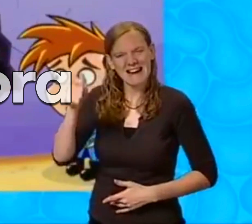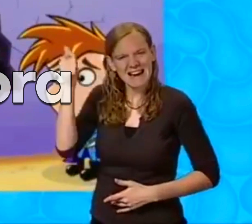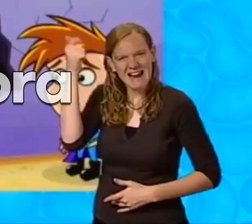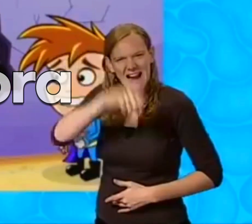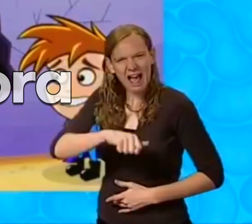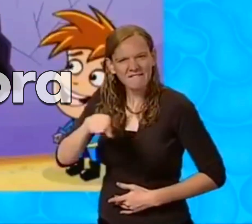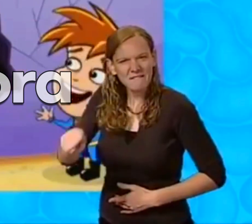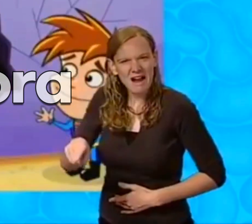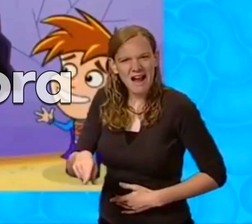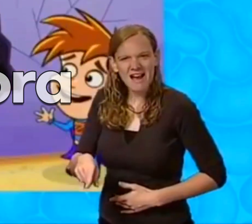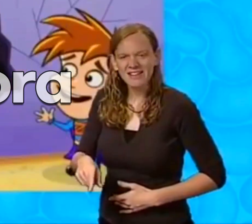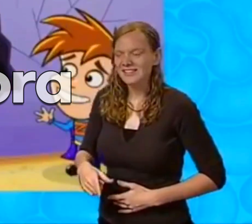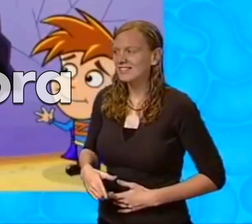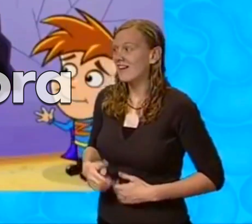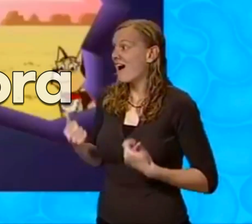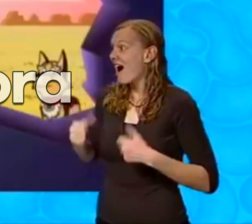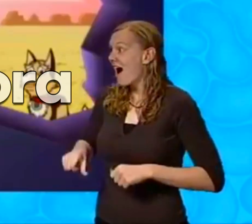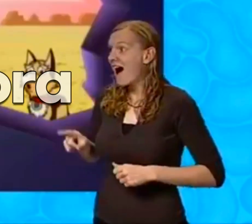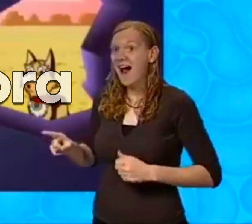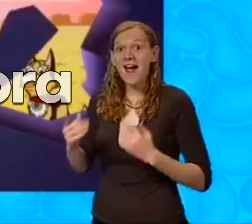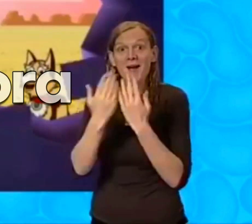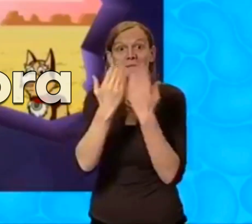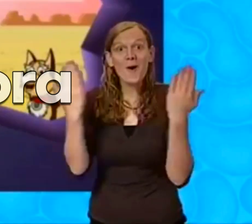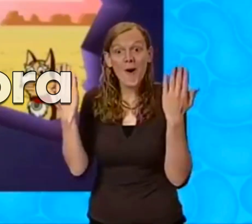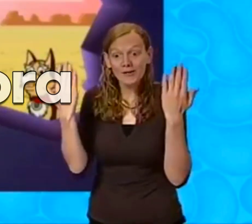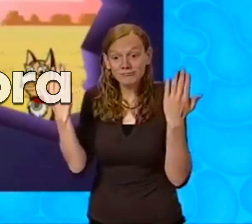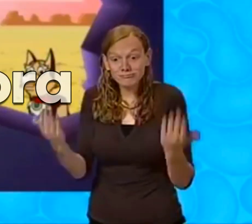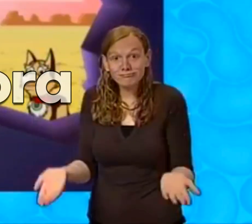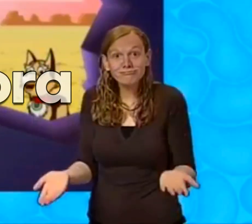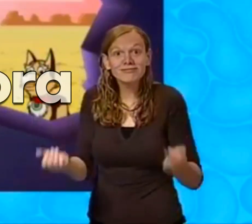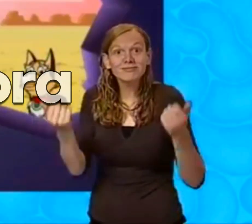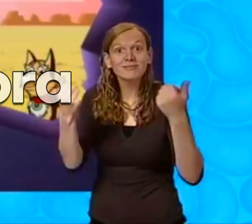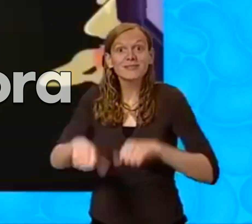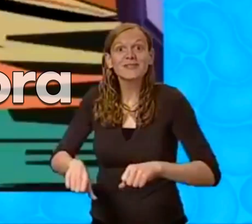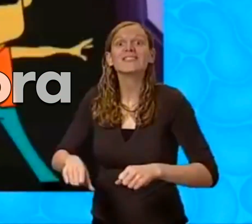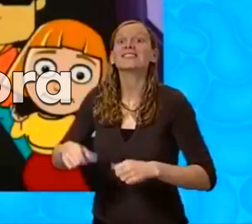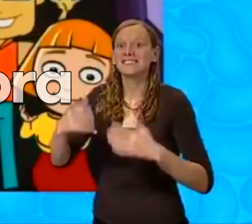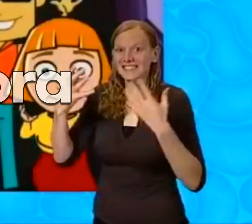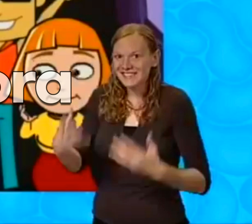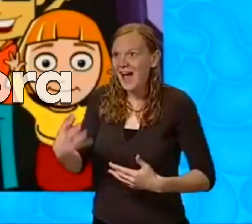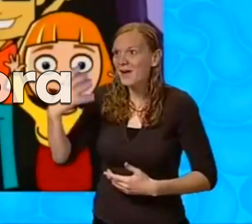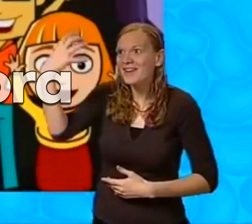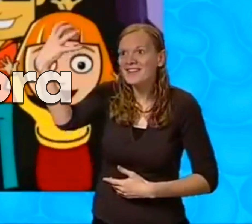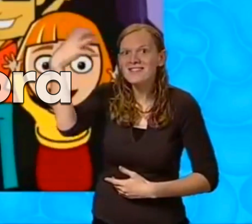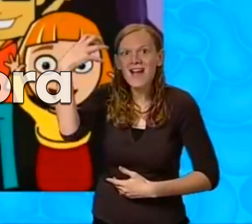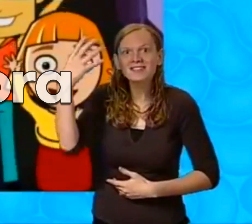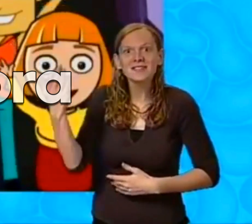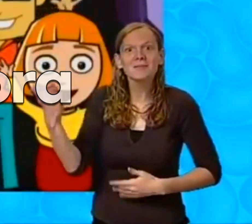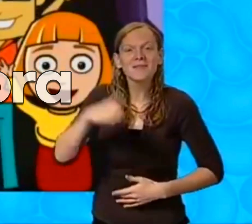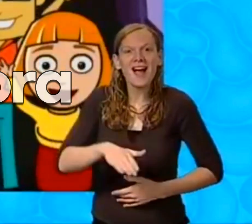The wall's collapsing. Now we can have our sunshine back.